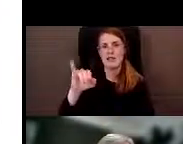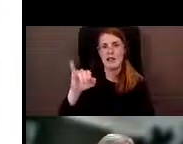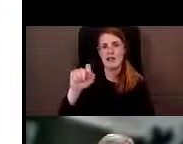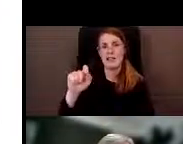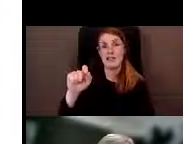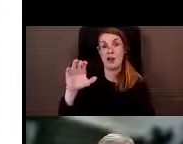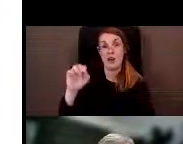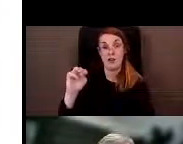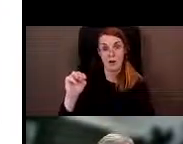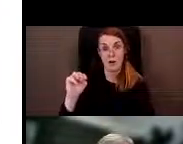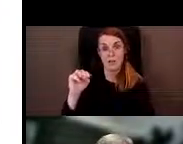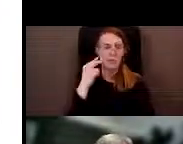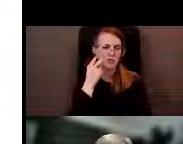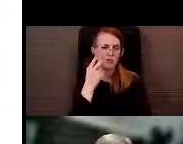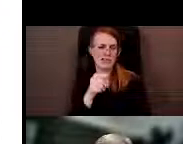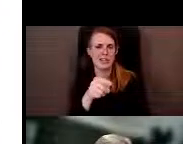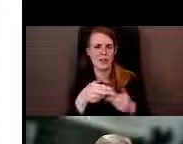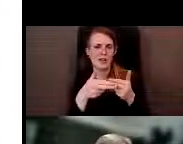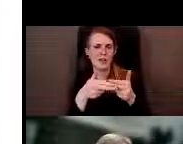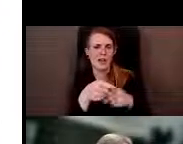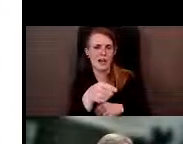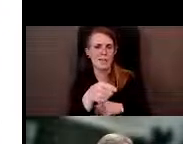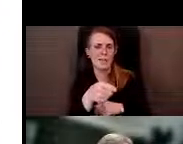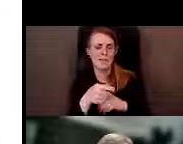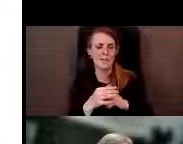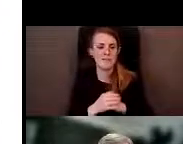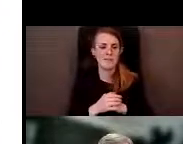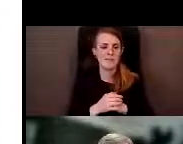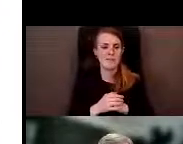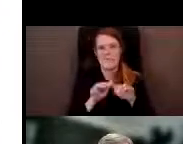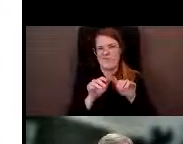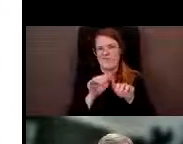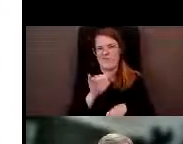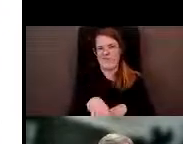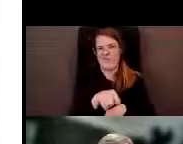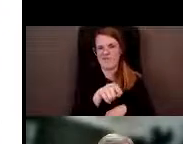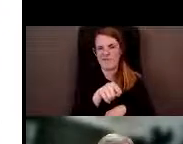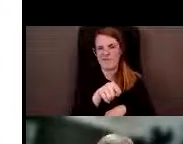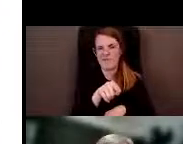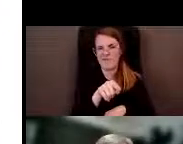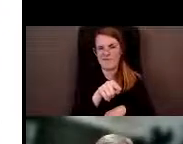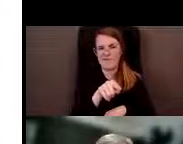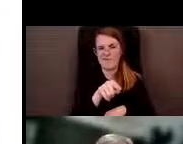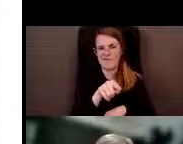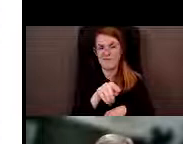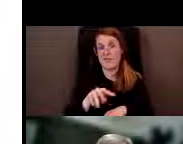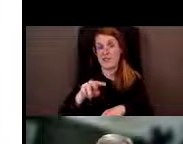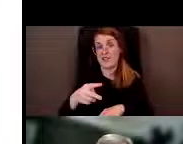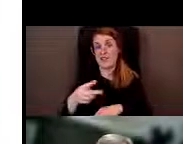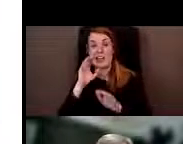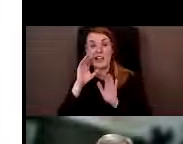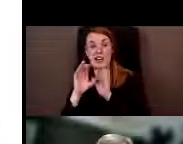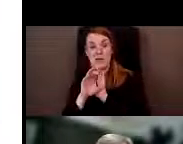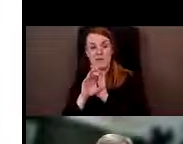www.menti.com, as you see in the image on the left. And then as in the image, the second image, input the